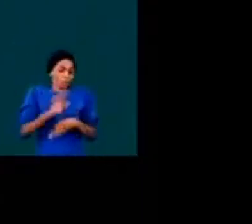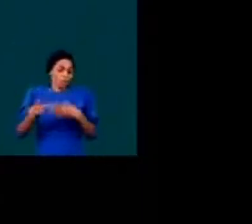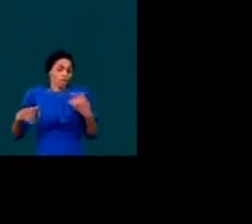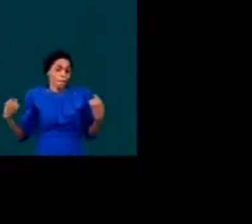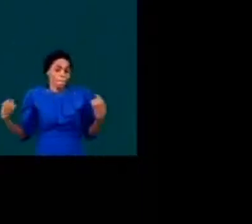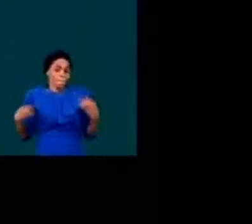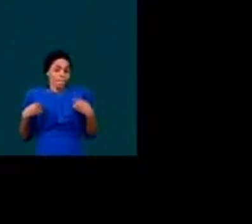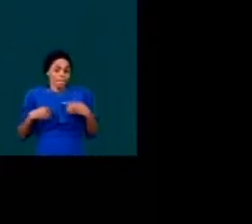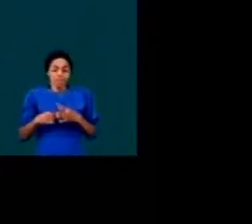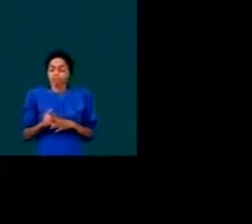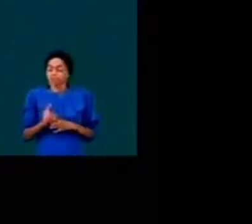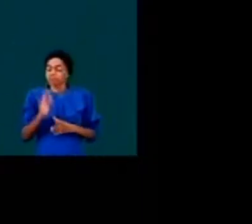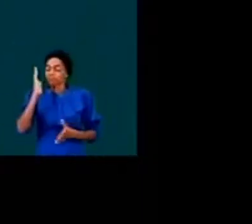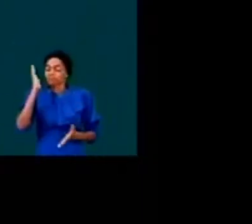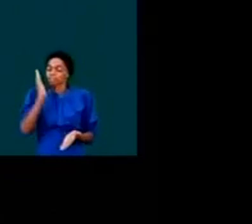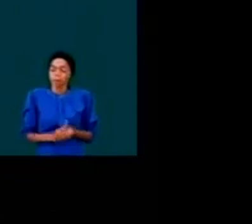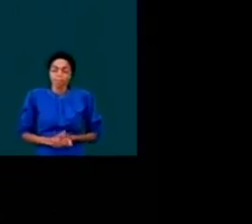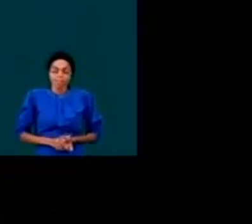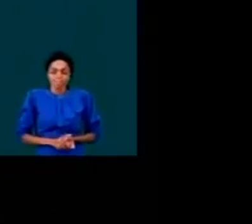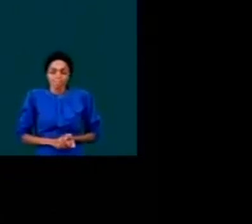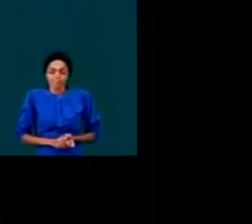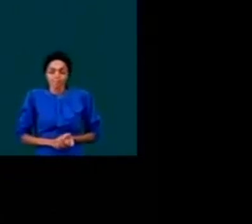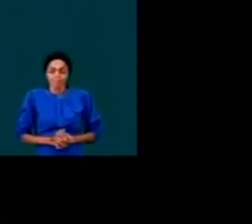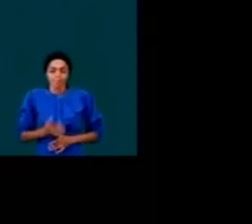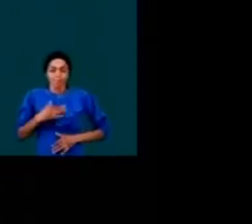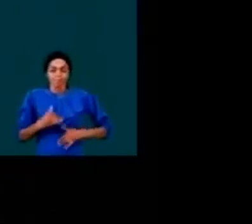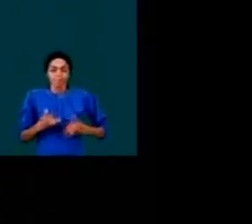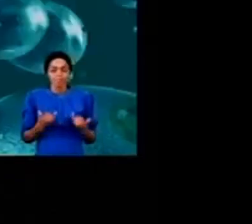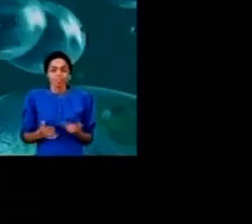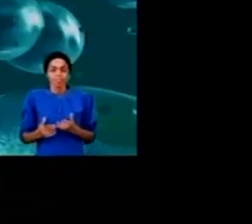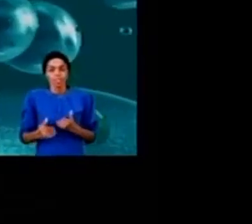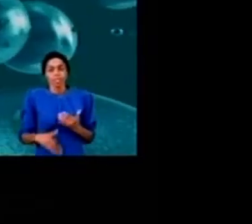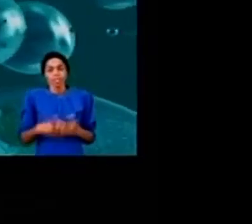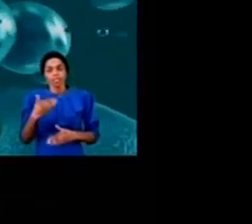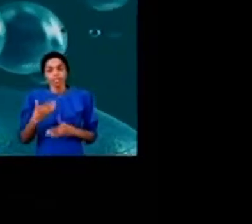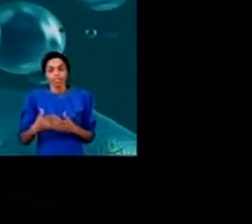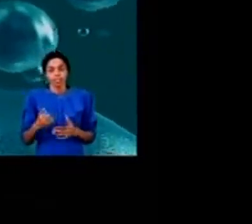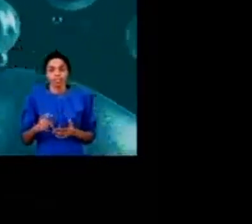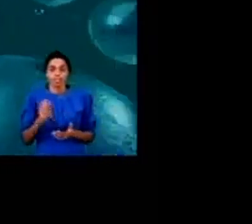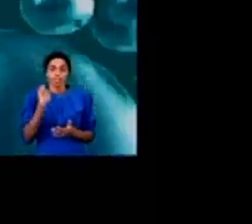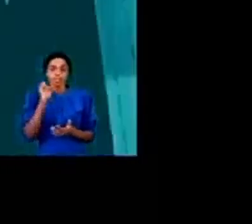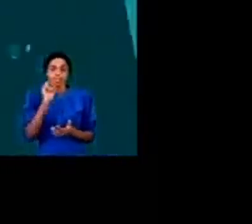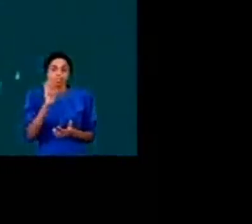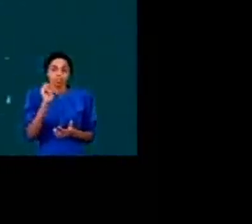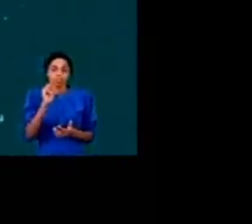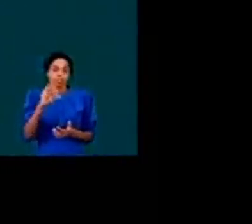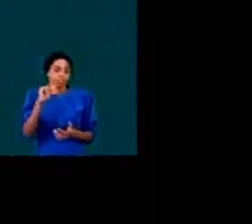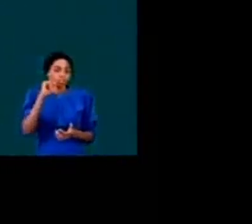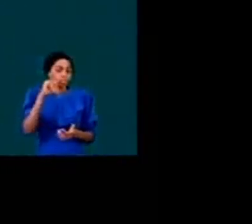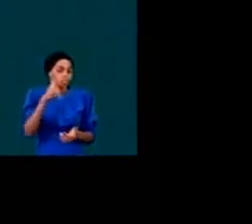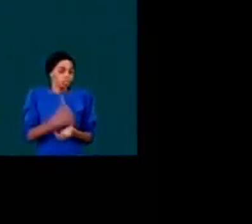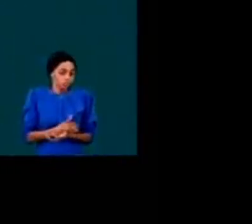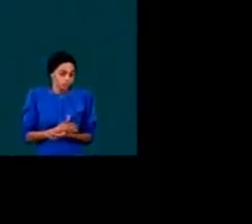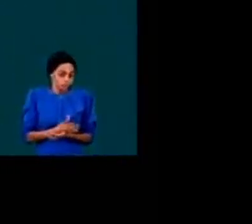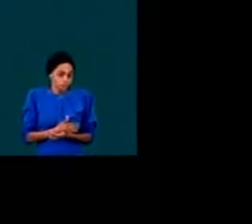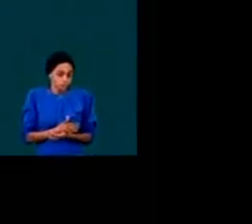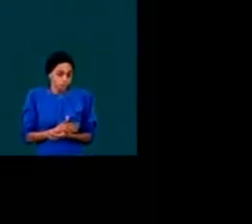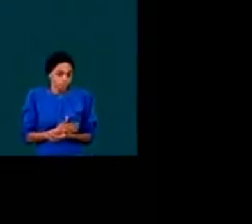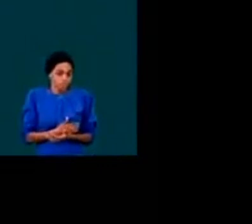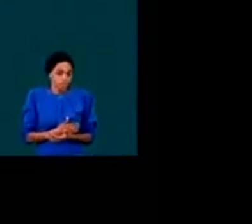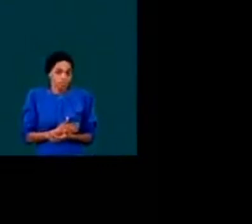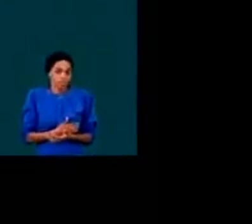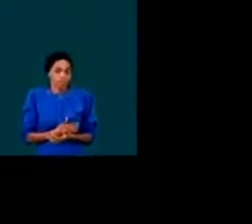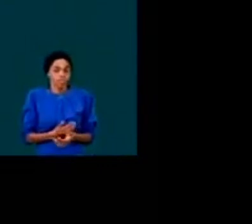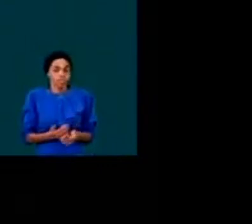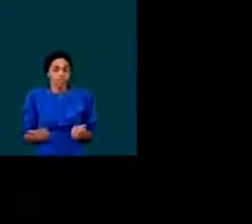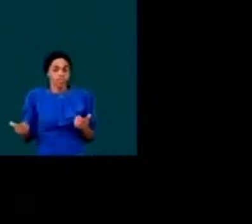had ulcer from childhood was also delivered after the prayer of the man of God. And Chinyere